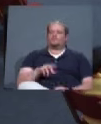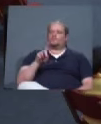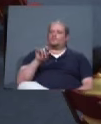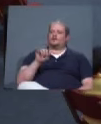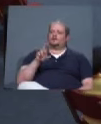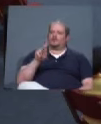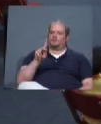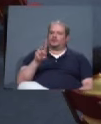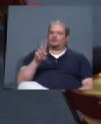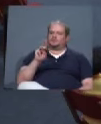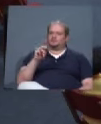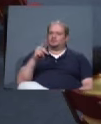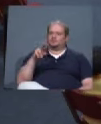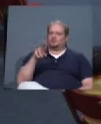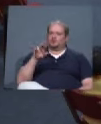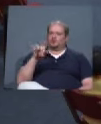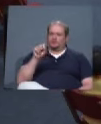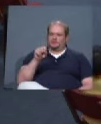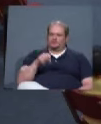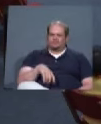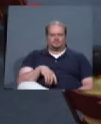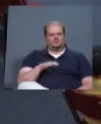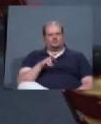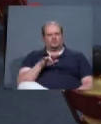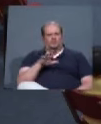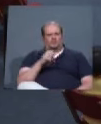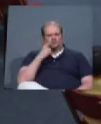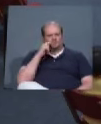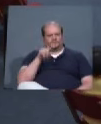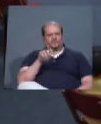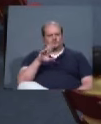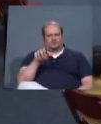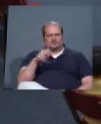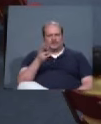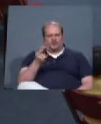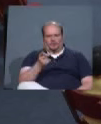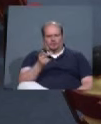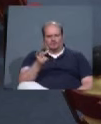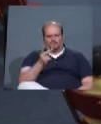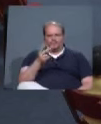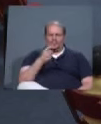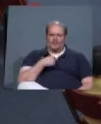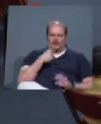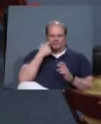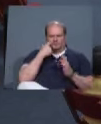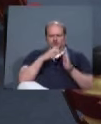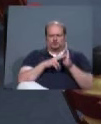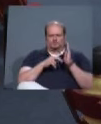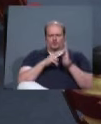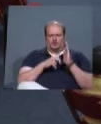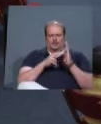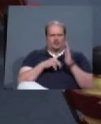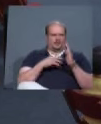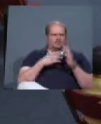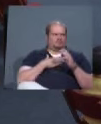Director Kampuras. Bruce, this is for you and Sarah. I was reading